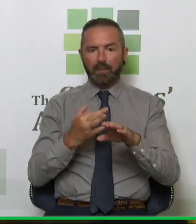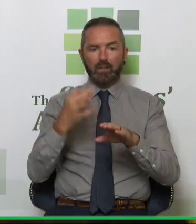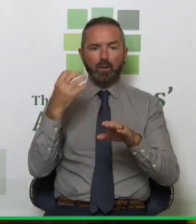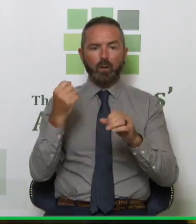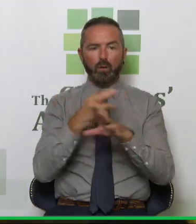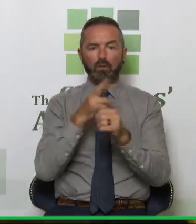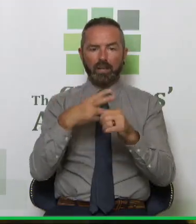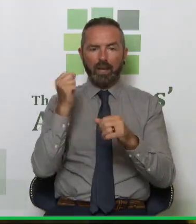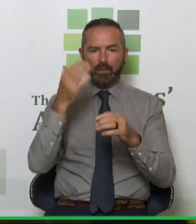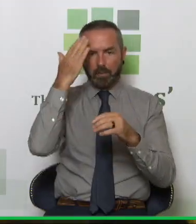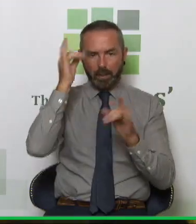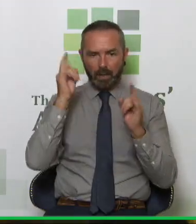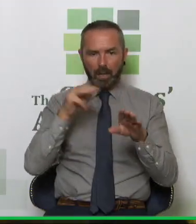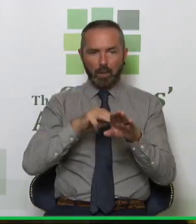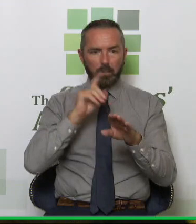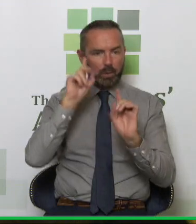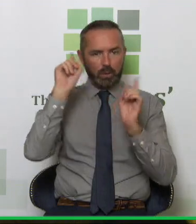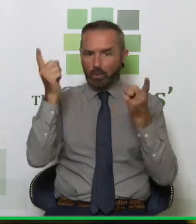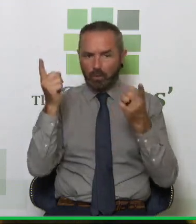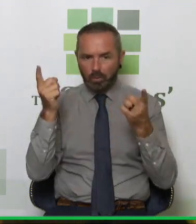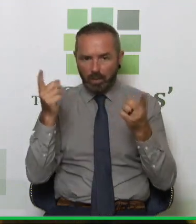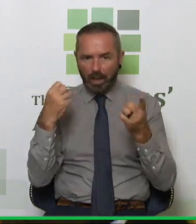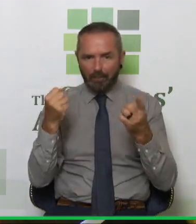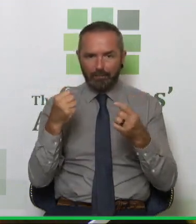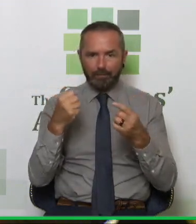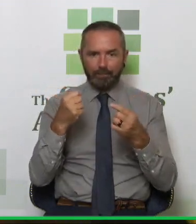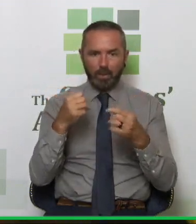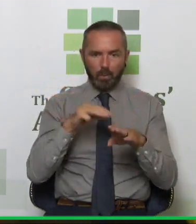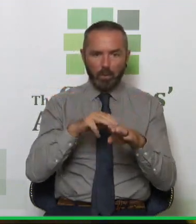mental problem themselves, and they do not aware that they need support.